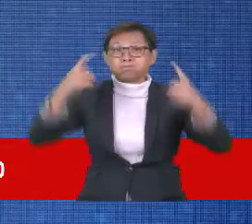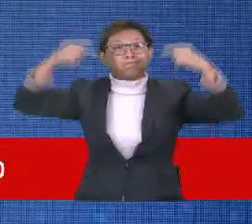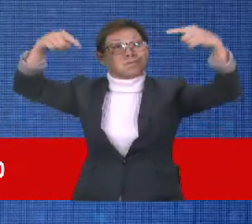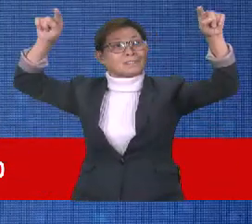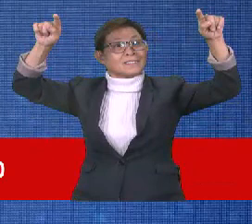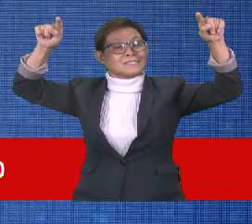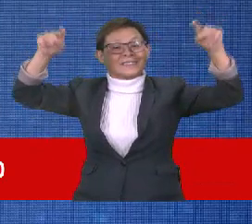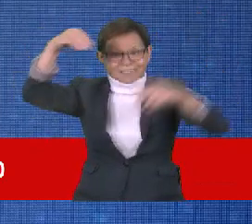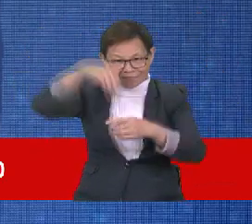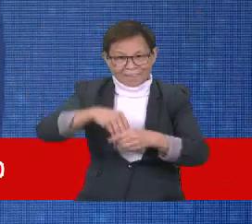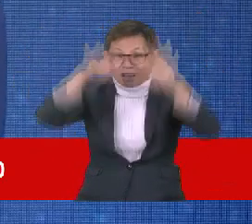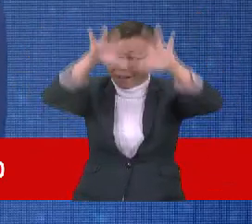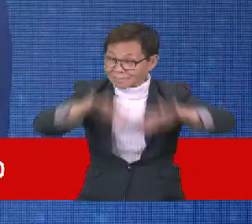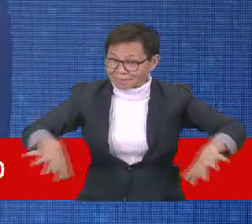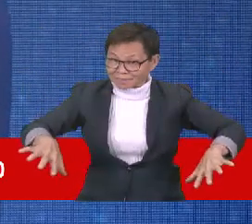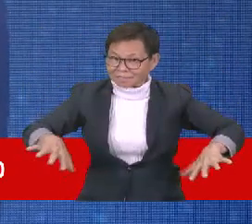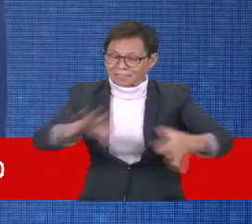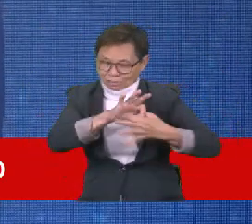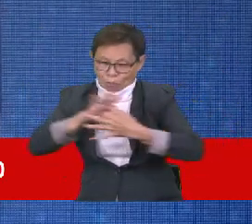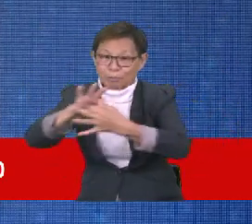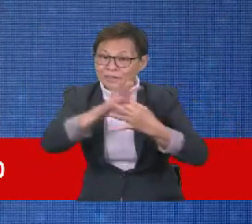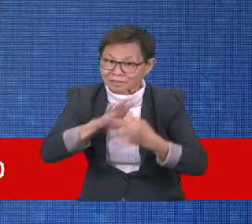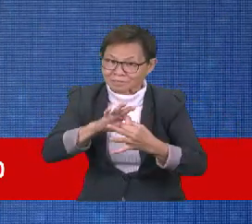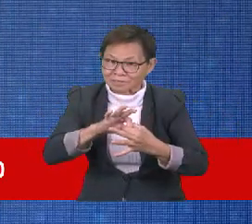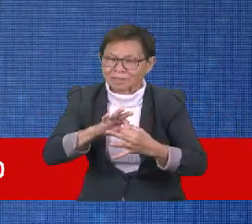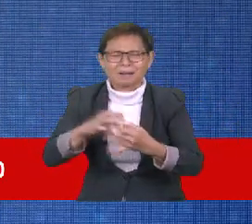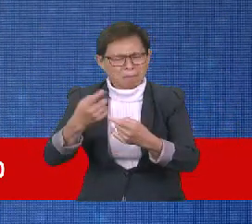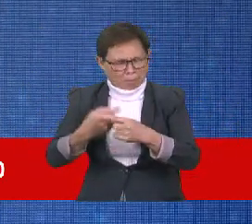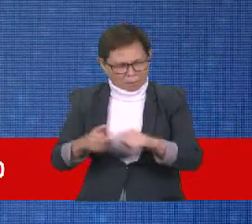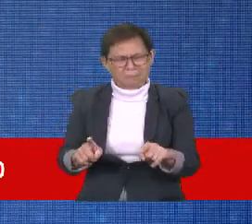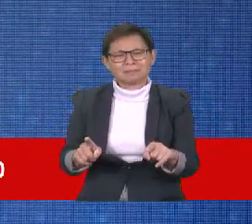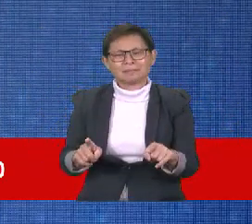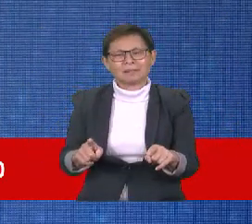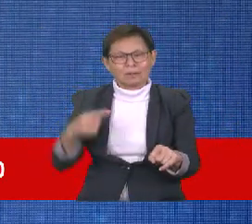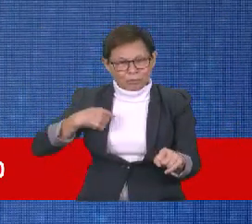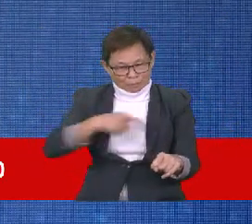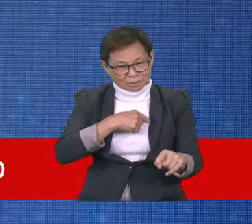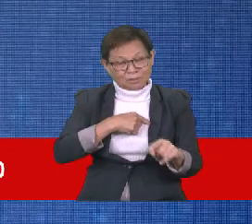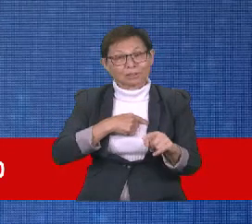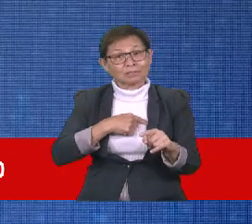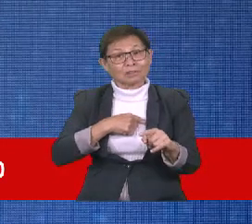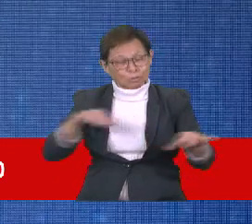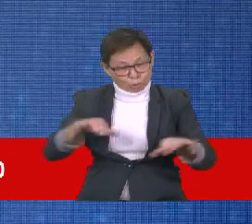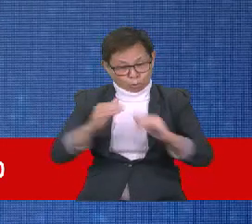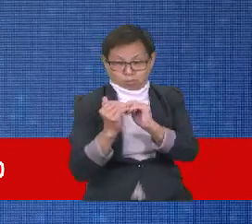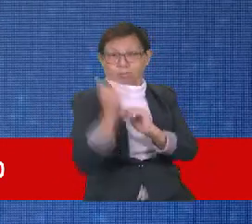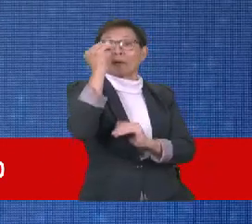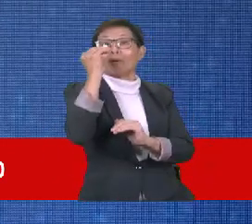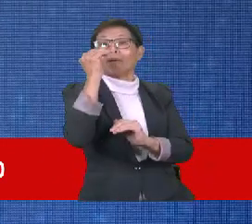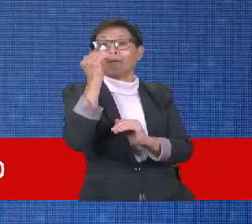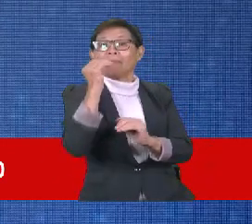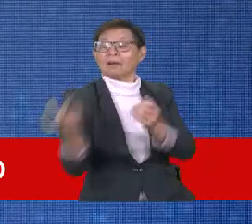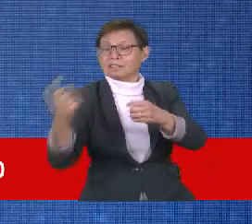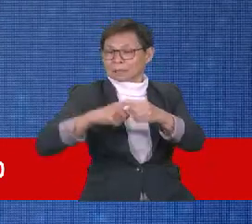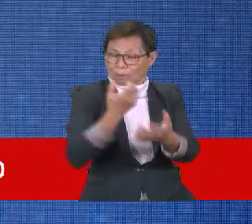success in ASEAN collaboration. But we must go beyond. It's about